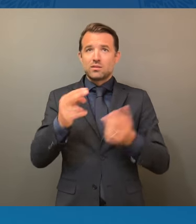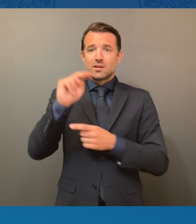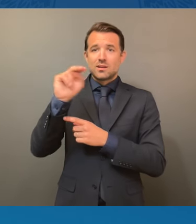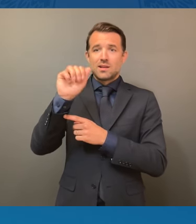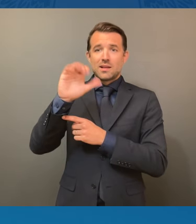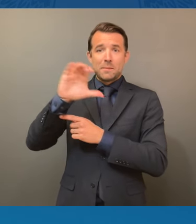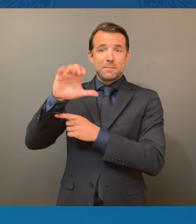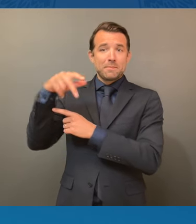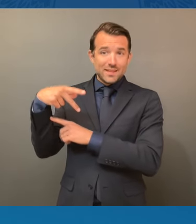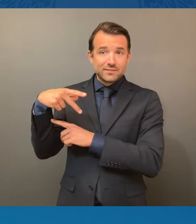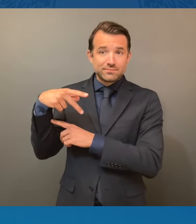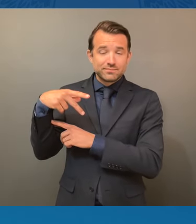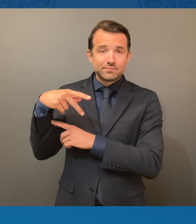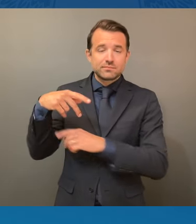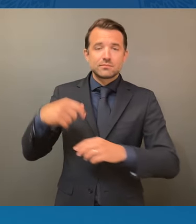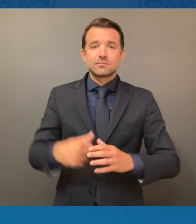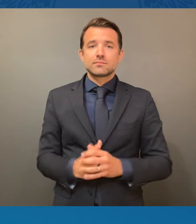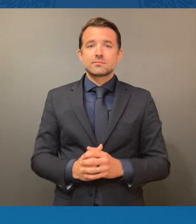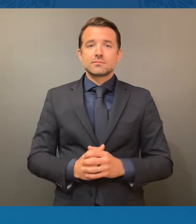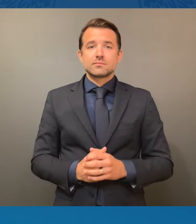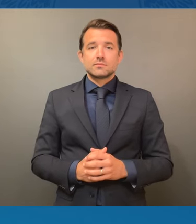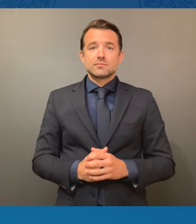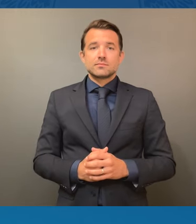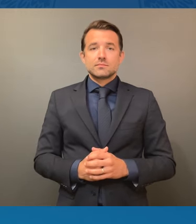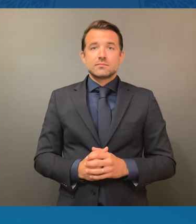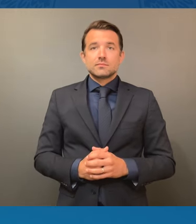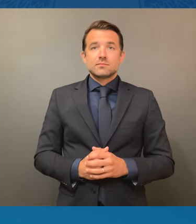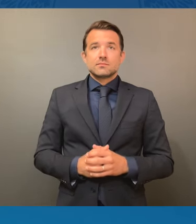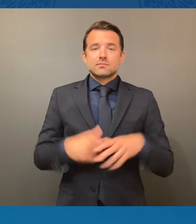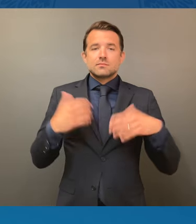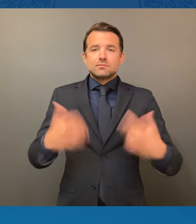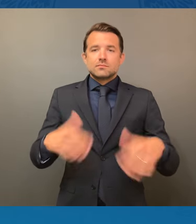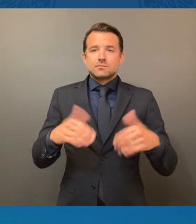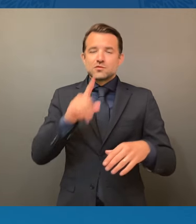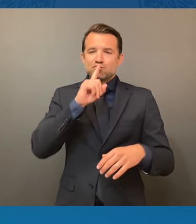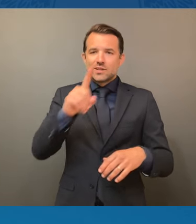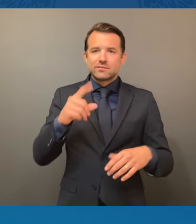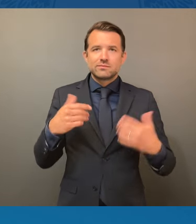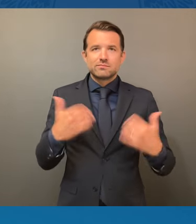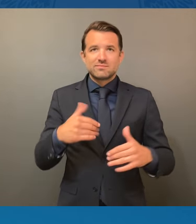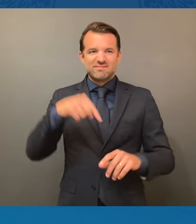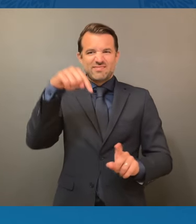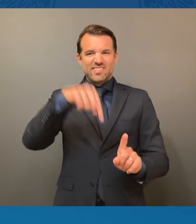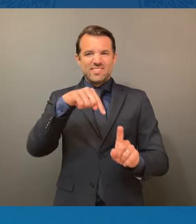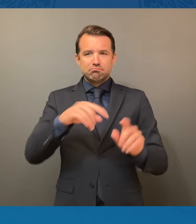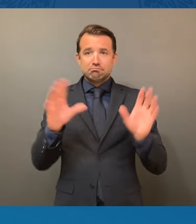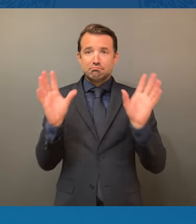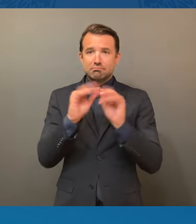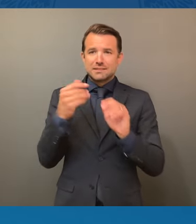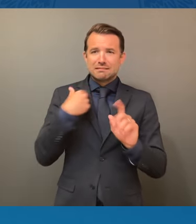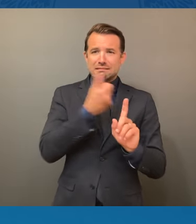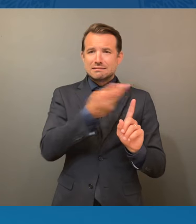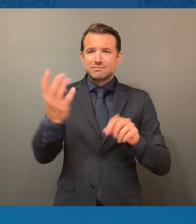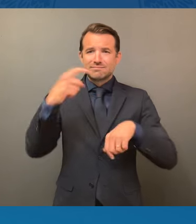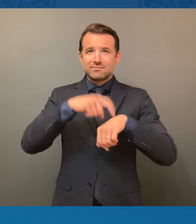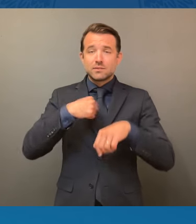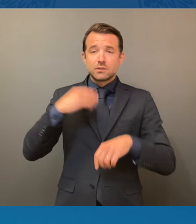And I have had the distinct pleasure of addressing this conference many times over the years. And I am